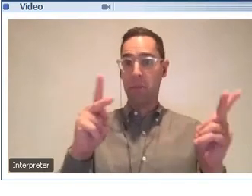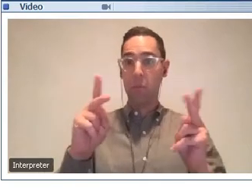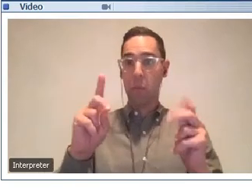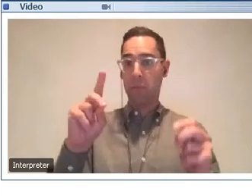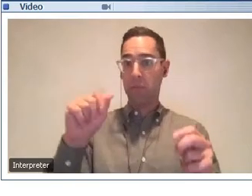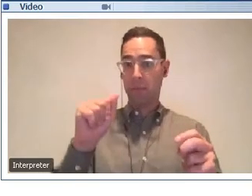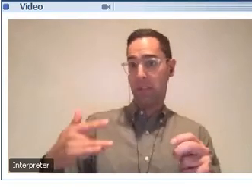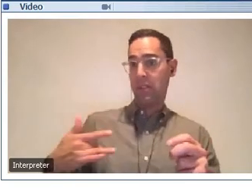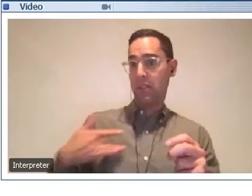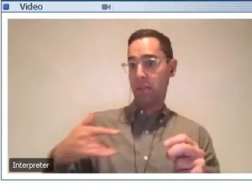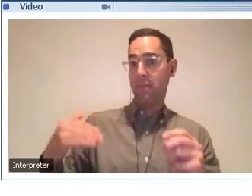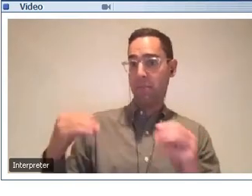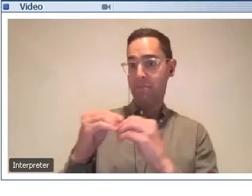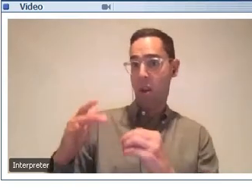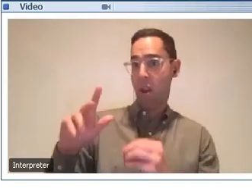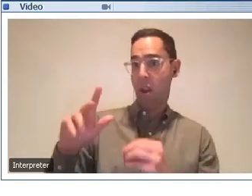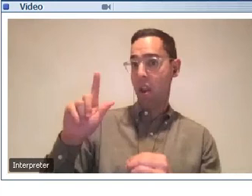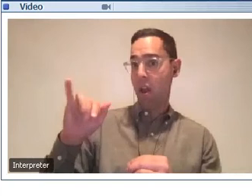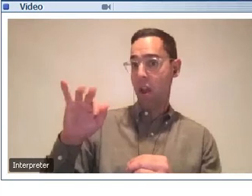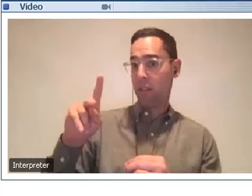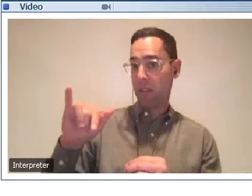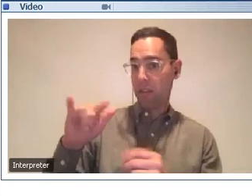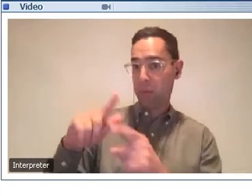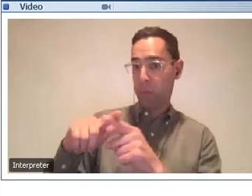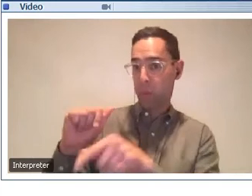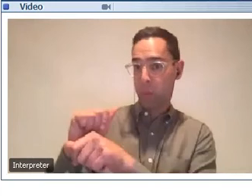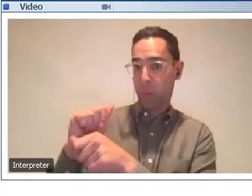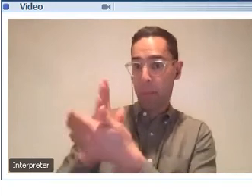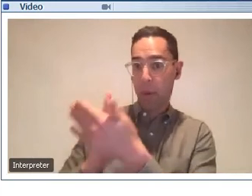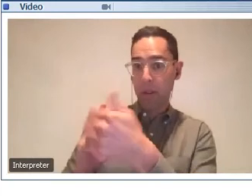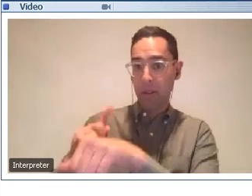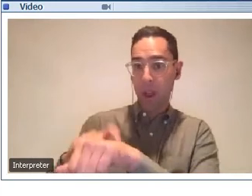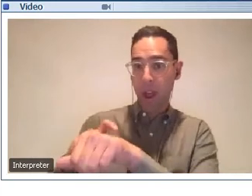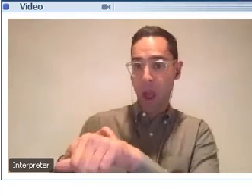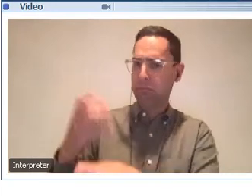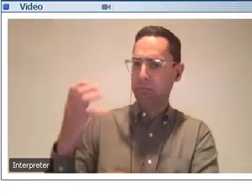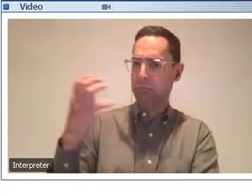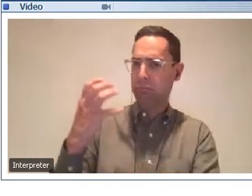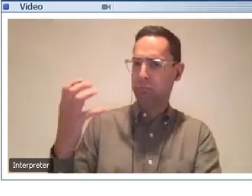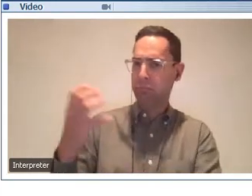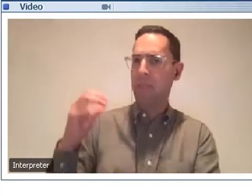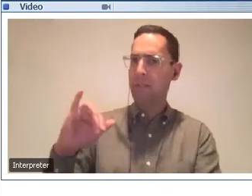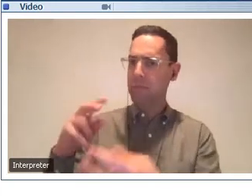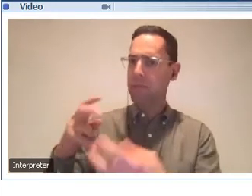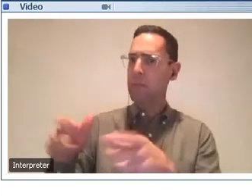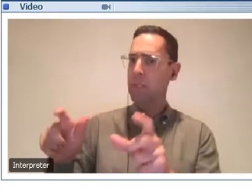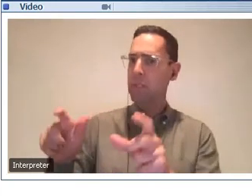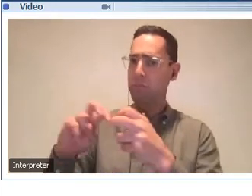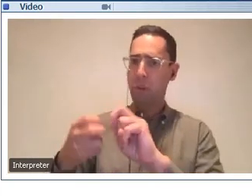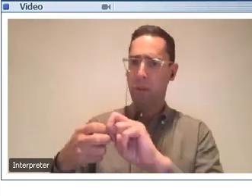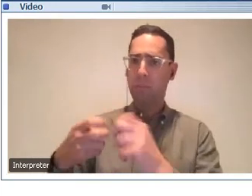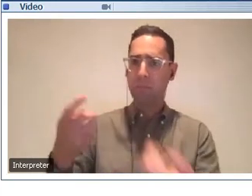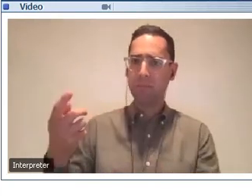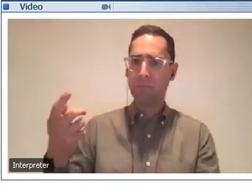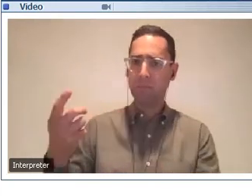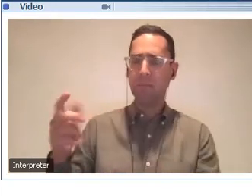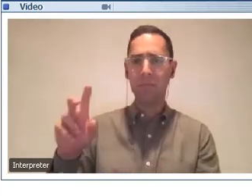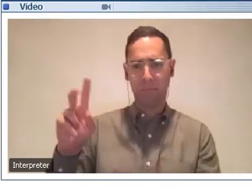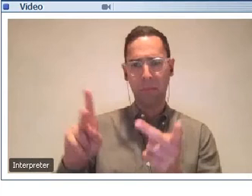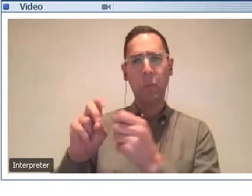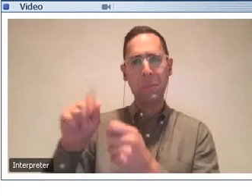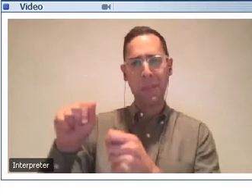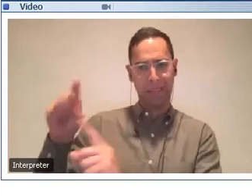a problem because even though they need it, they are not able to access it. Other jobs that are likely to